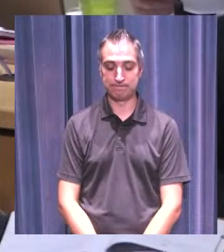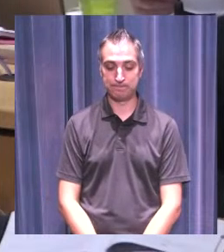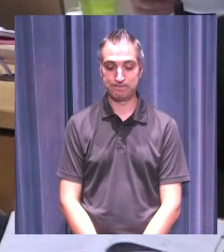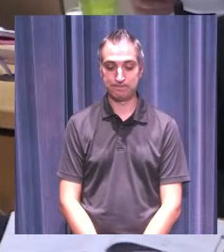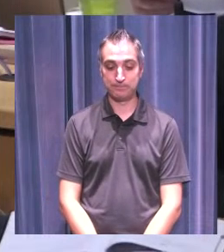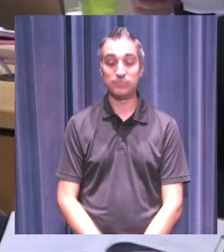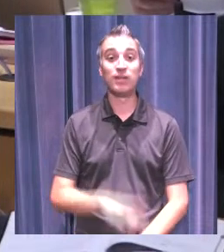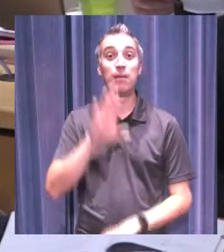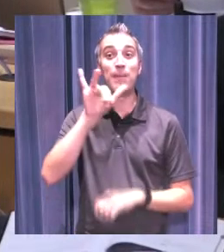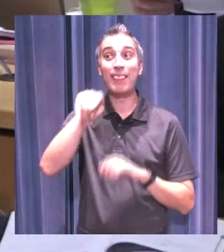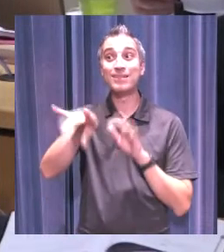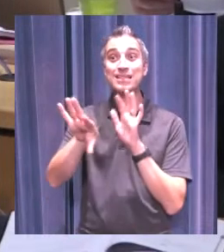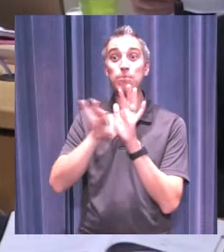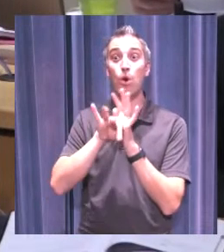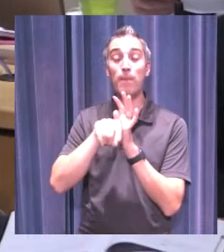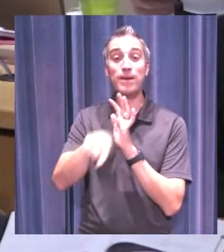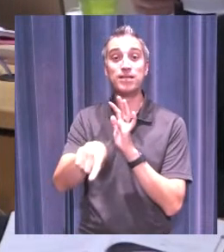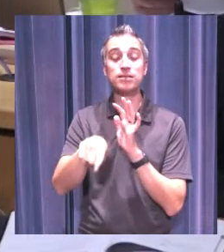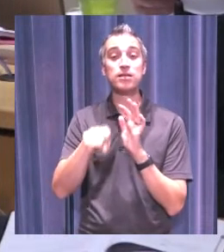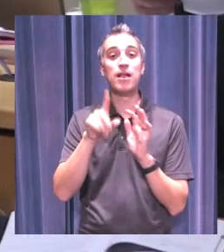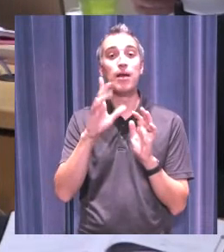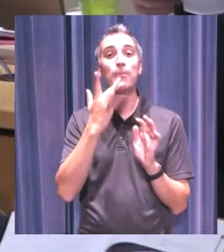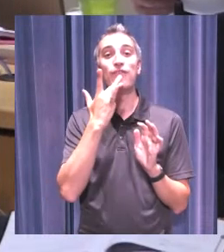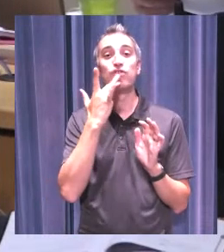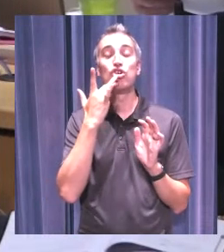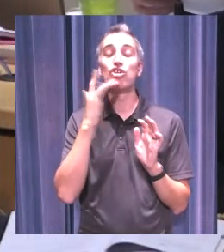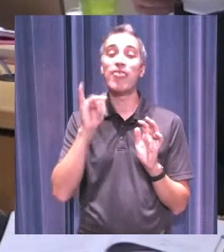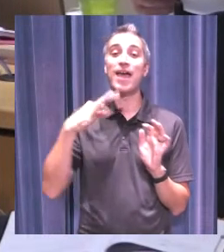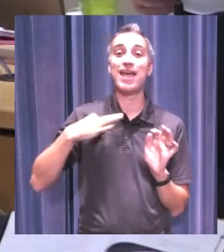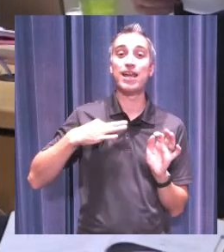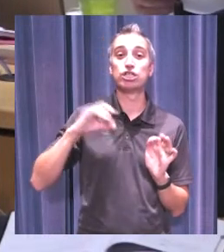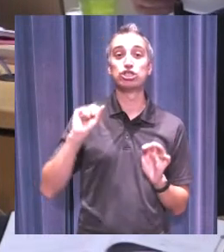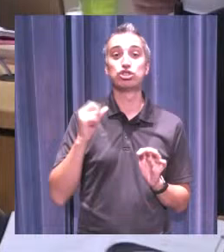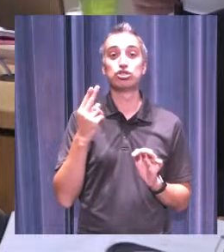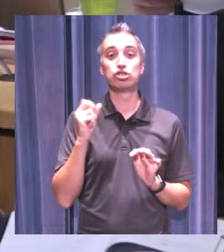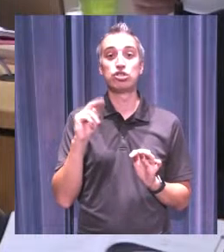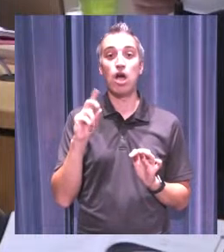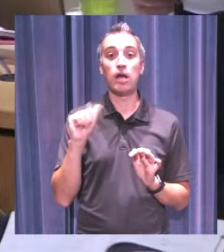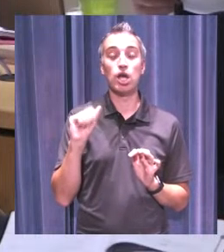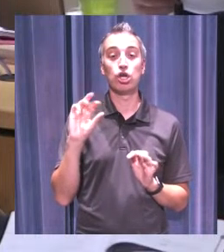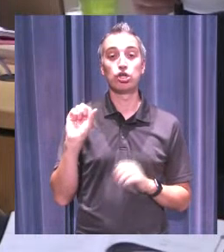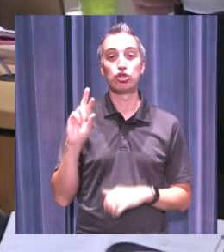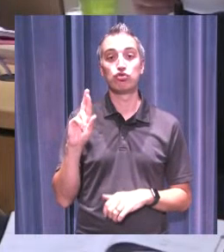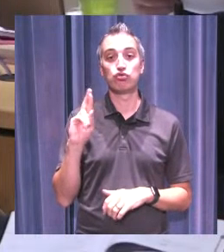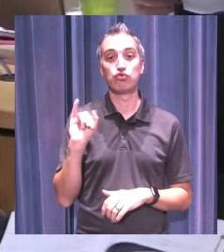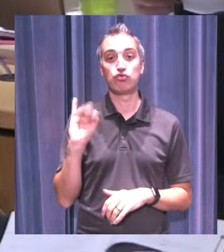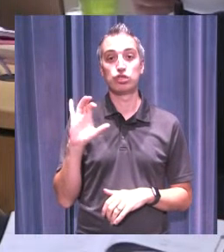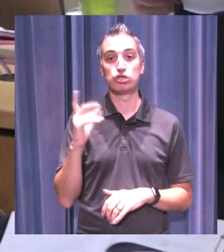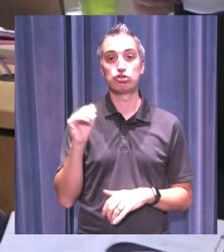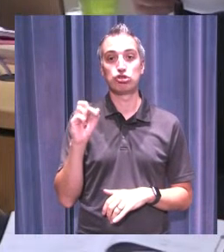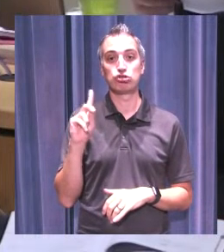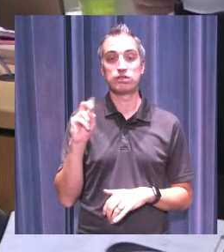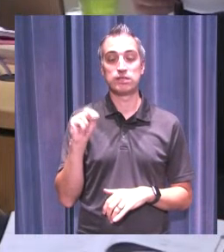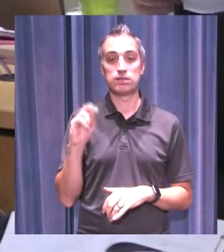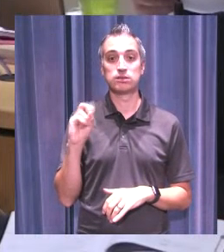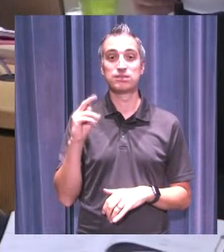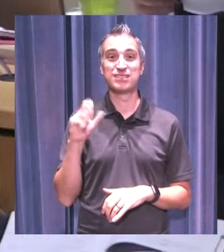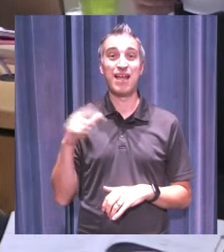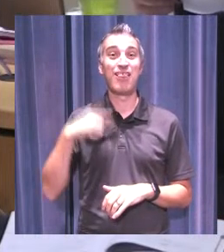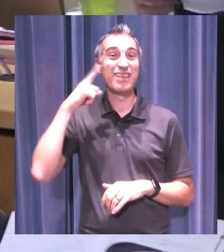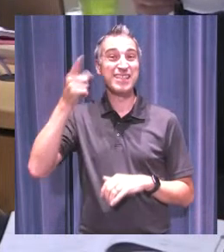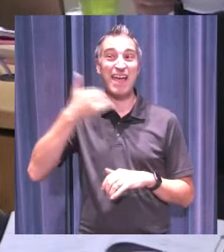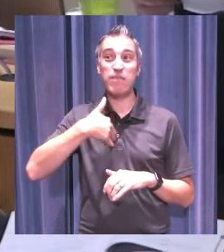By this appointment, the board infers the candidate, Shonda Richardson Snell, has the most suitable qualifications for the position of interim college